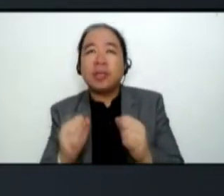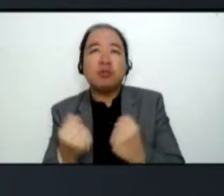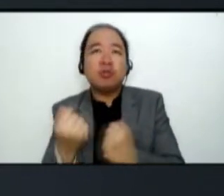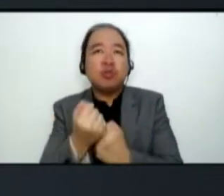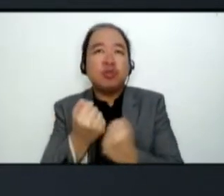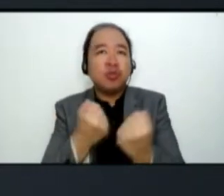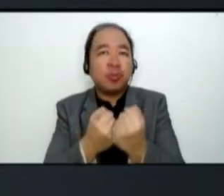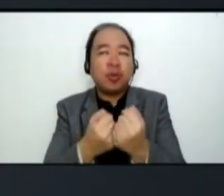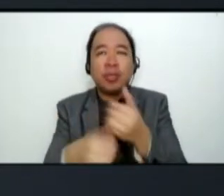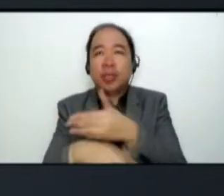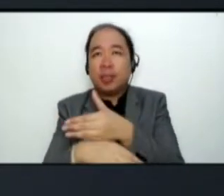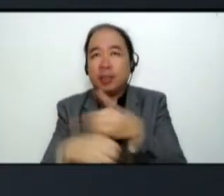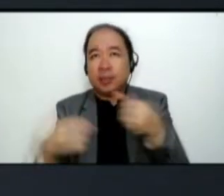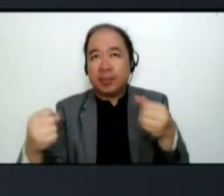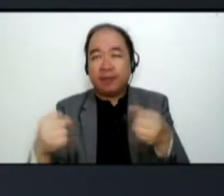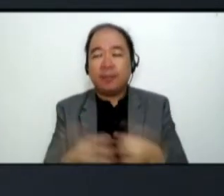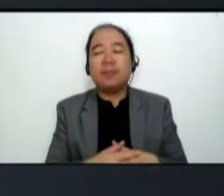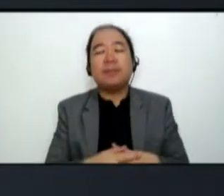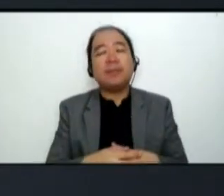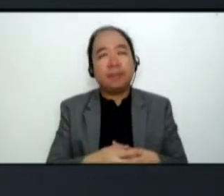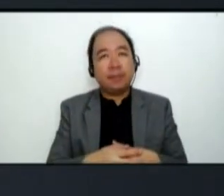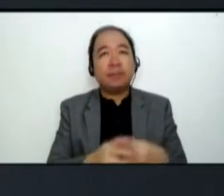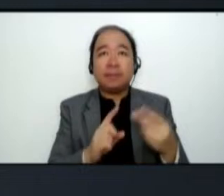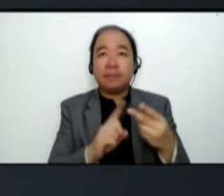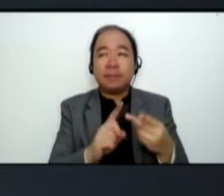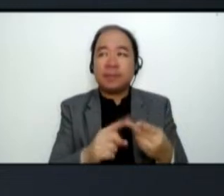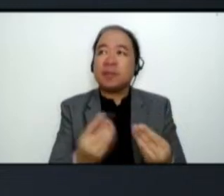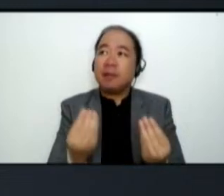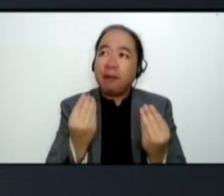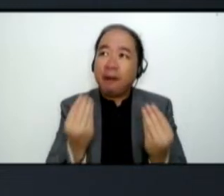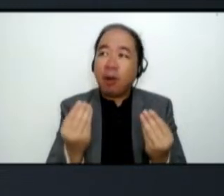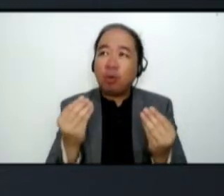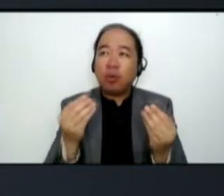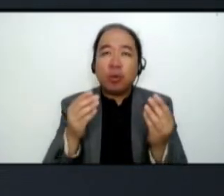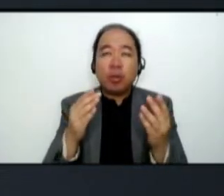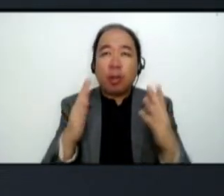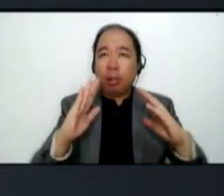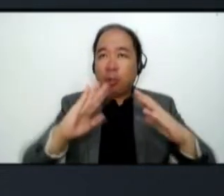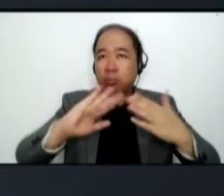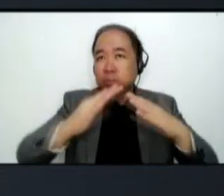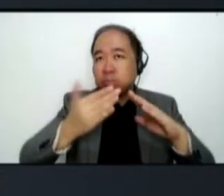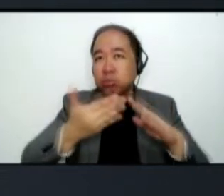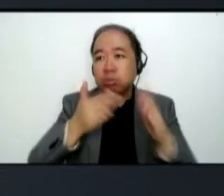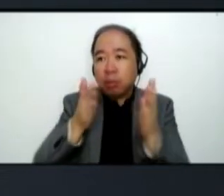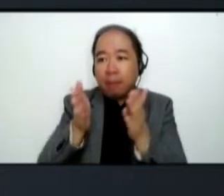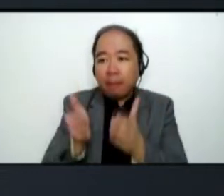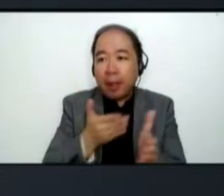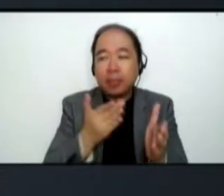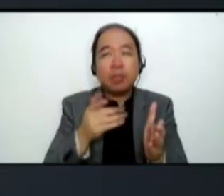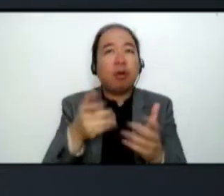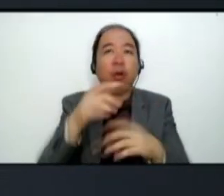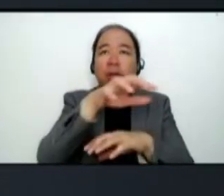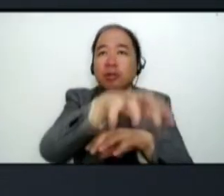we can give guidance for the urban planning or the neighborhood design or the building department to work